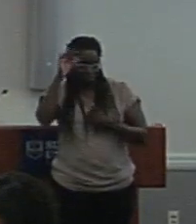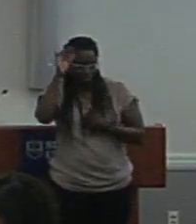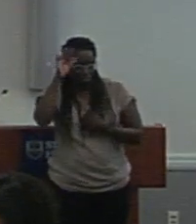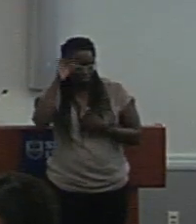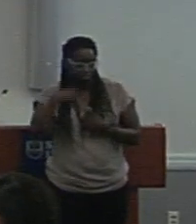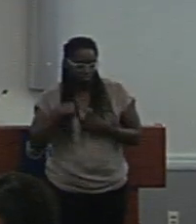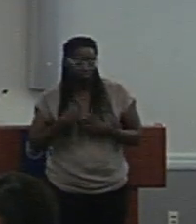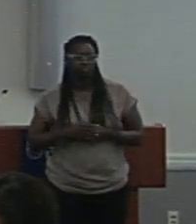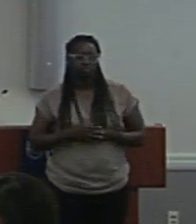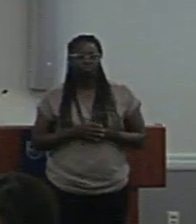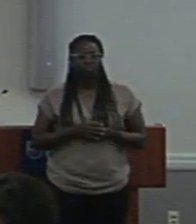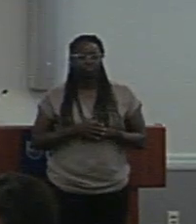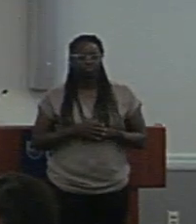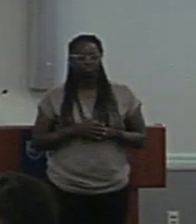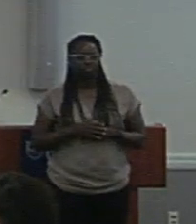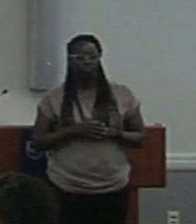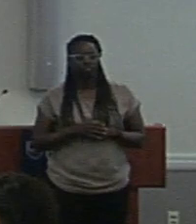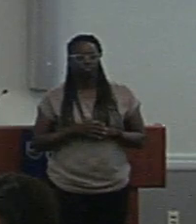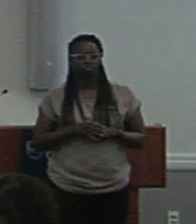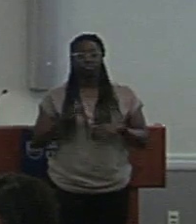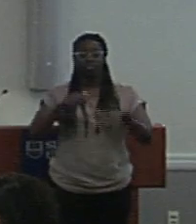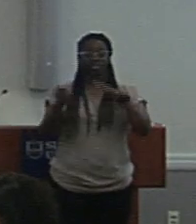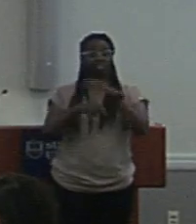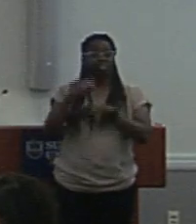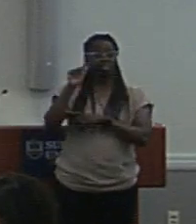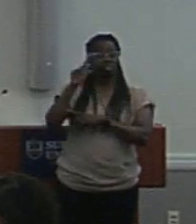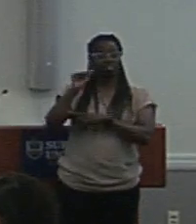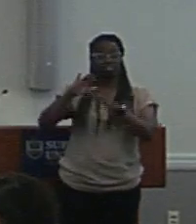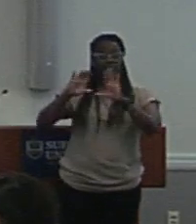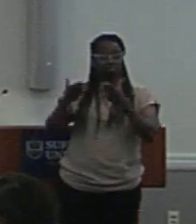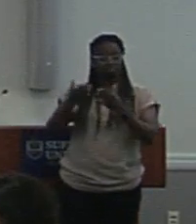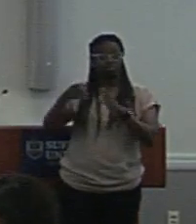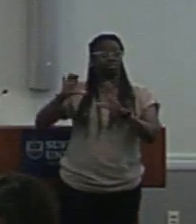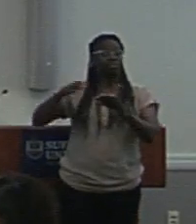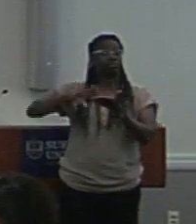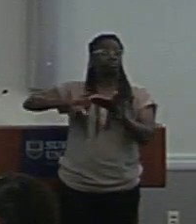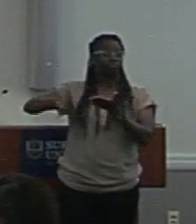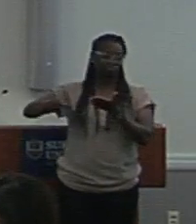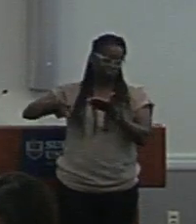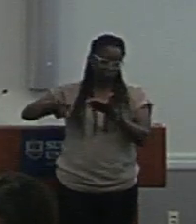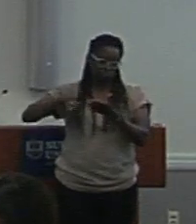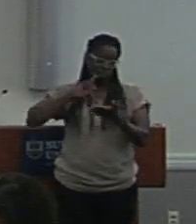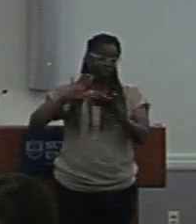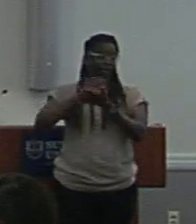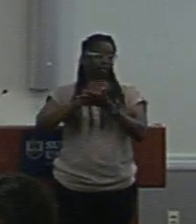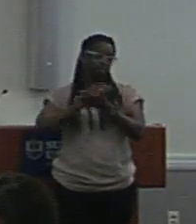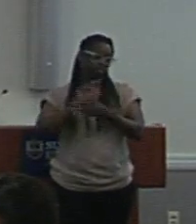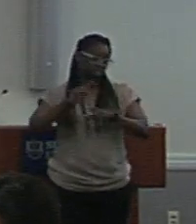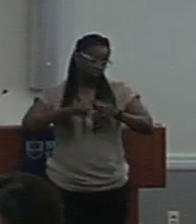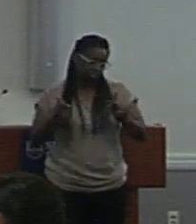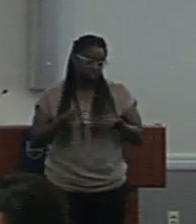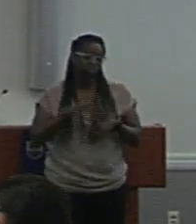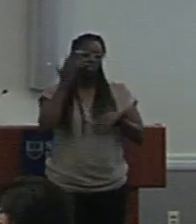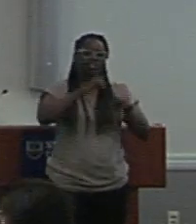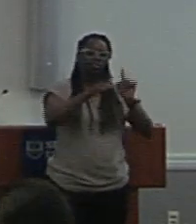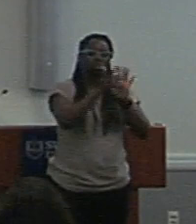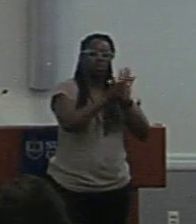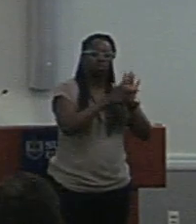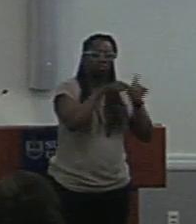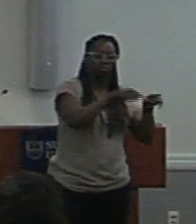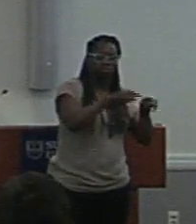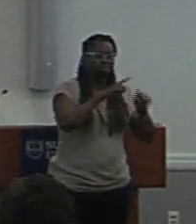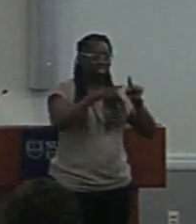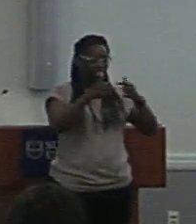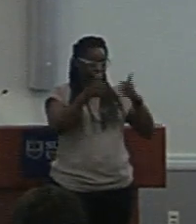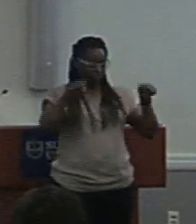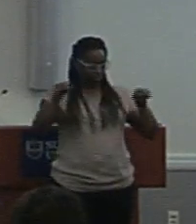not covered under the Americans with Disabilities Act. It's a different law, and that's why we have a different office. We've got 2 excellent colleagues here today, if you wouldn't